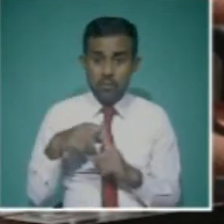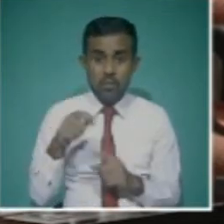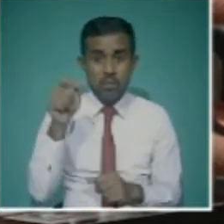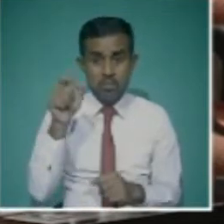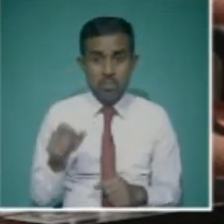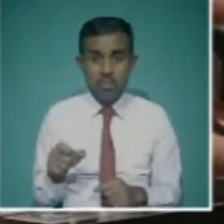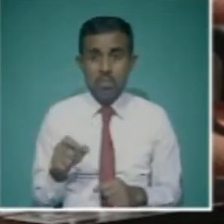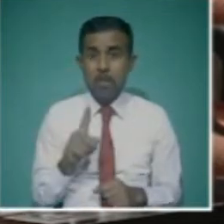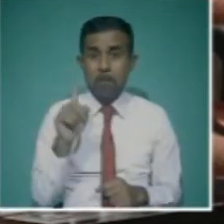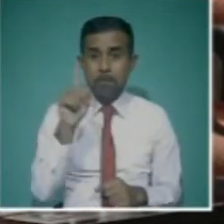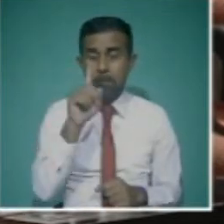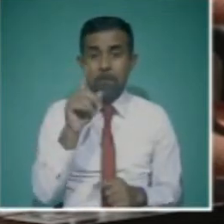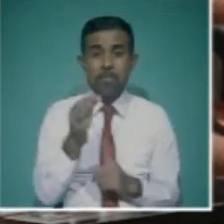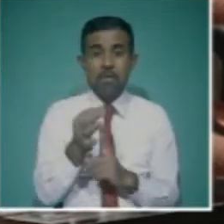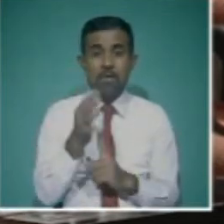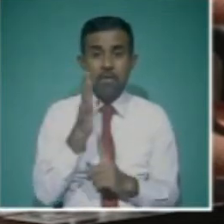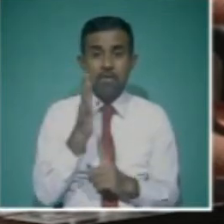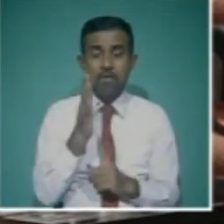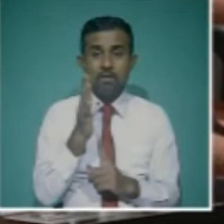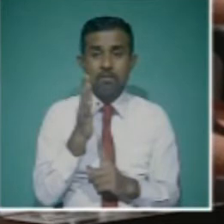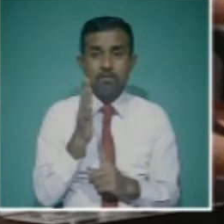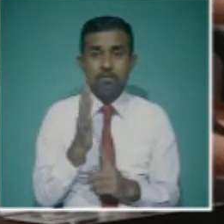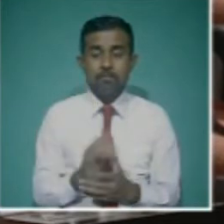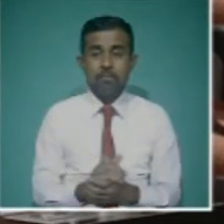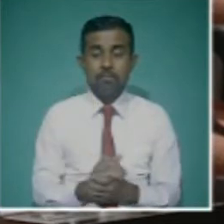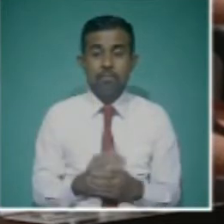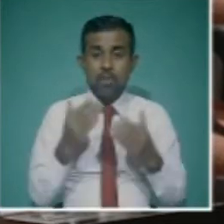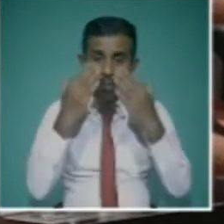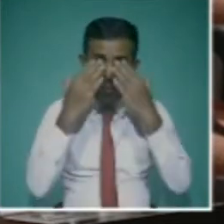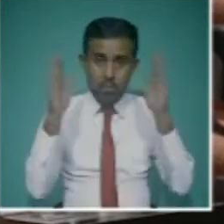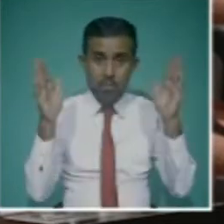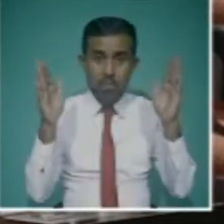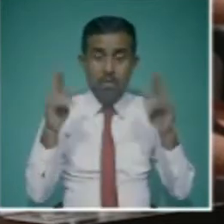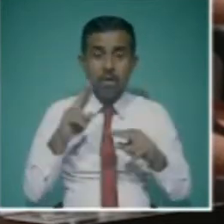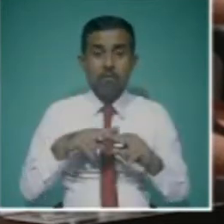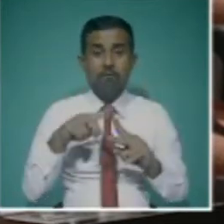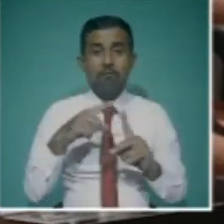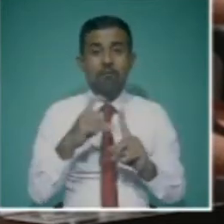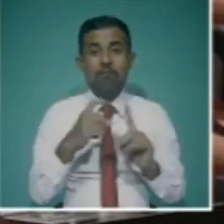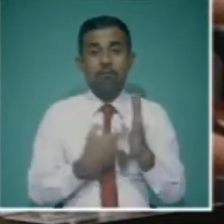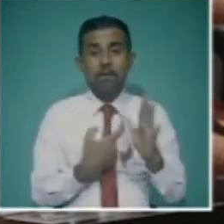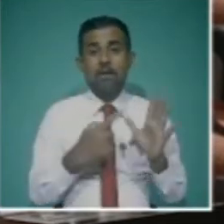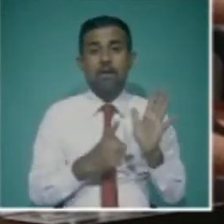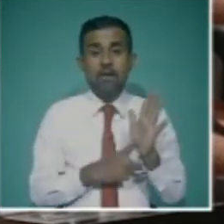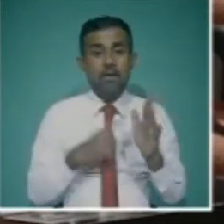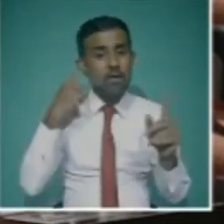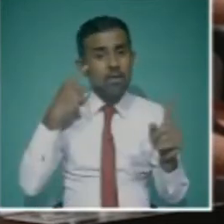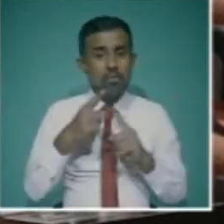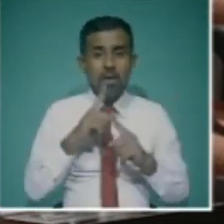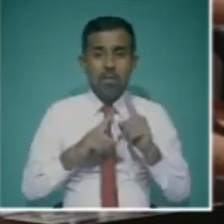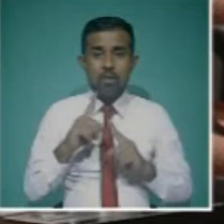about federalism and got an unprecedented mandate of over 60%, which is still not